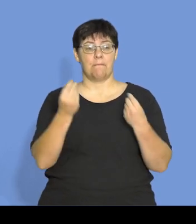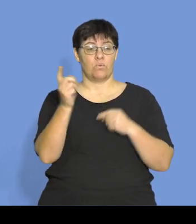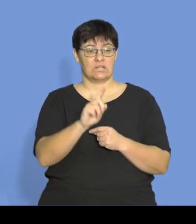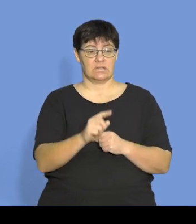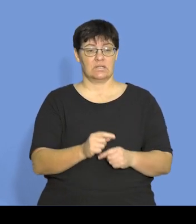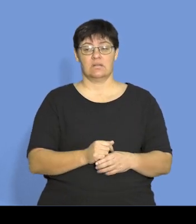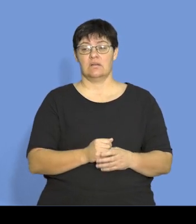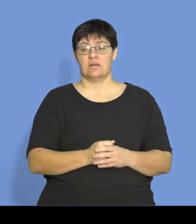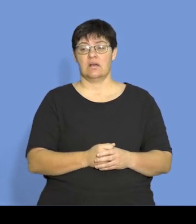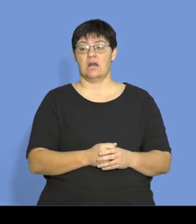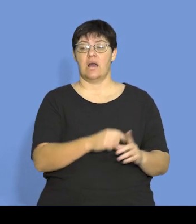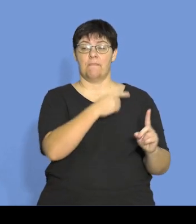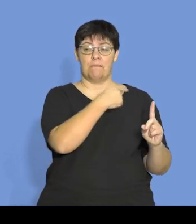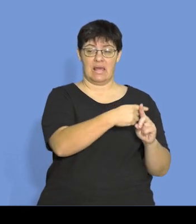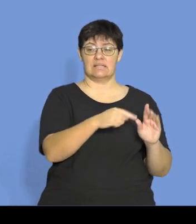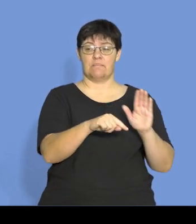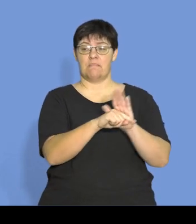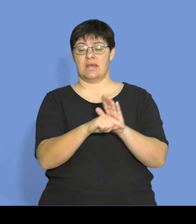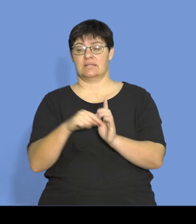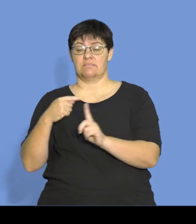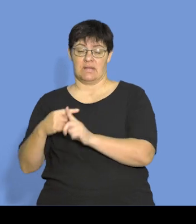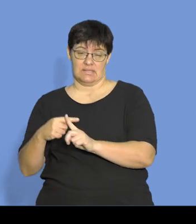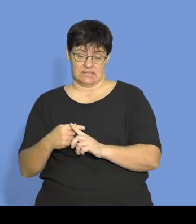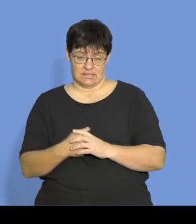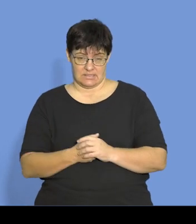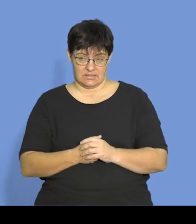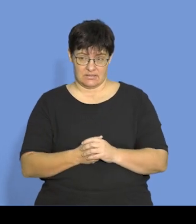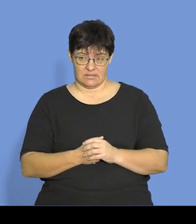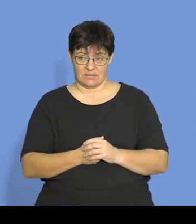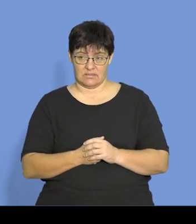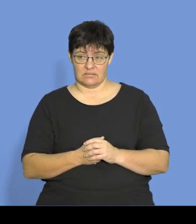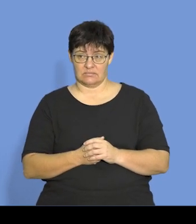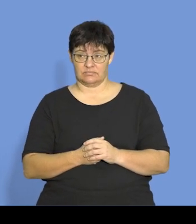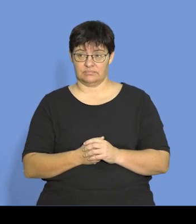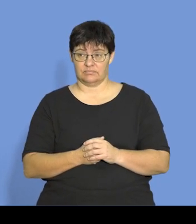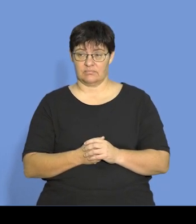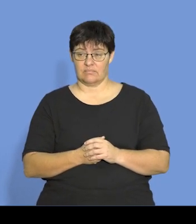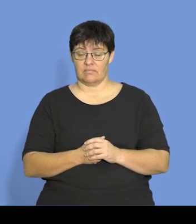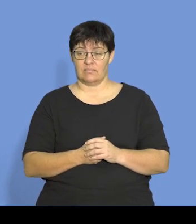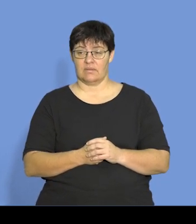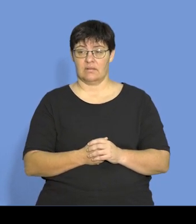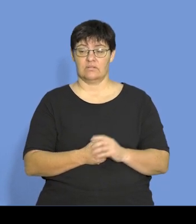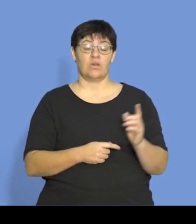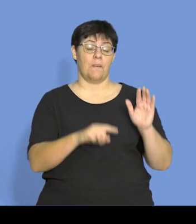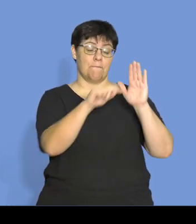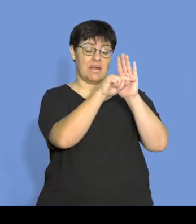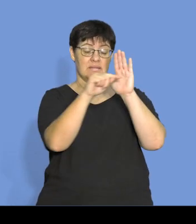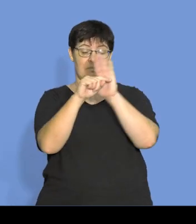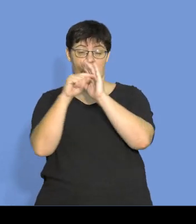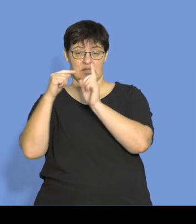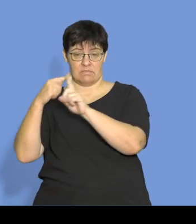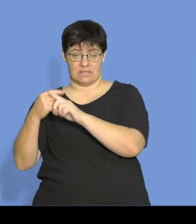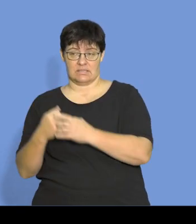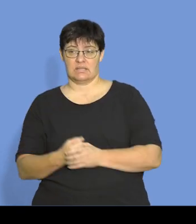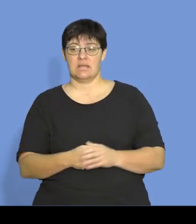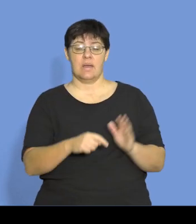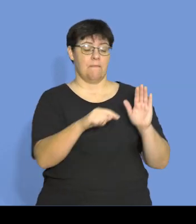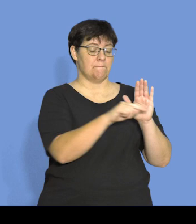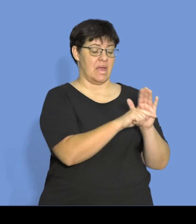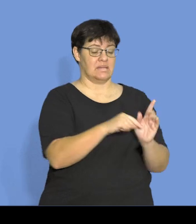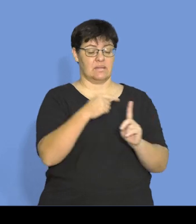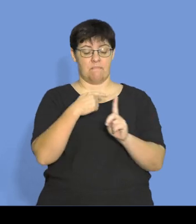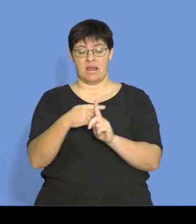you'll land up on a table that looks like this, right? Where it's a minus, minus,